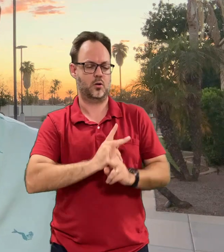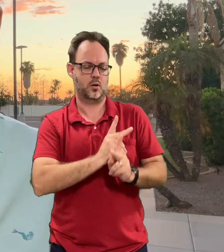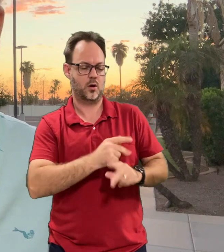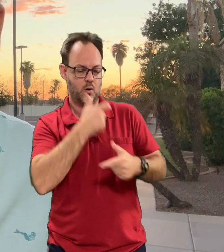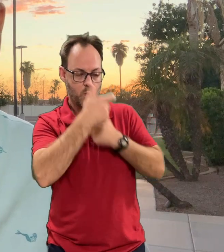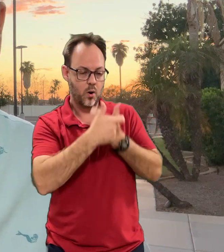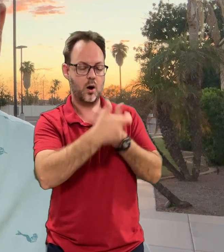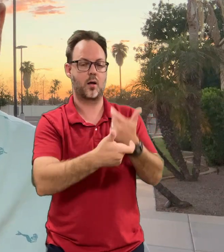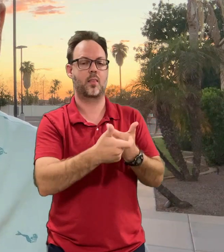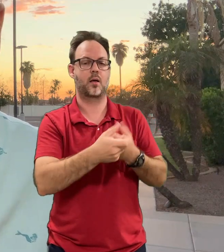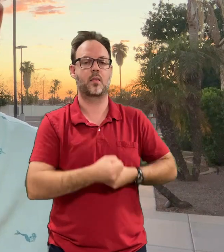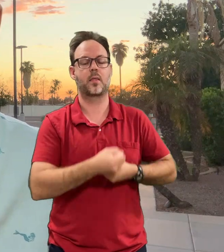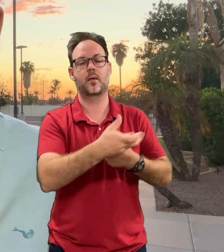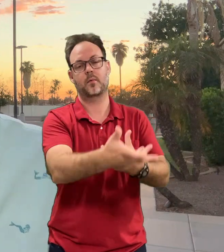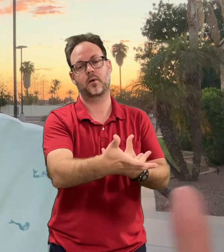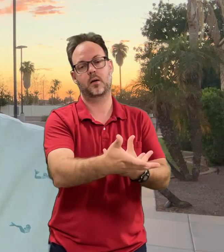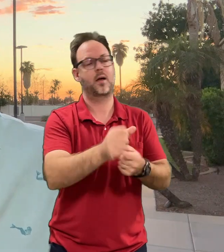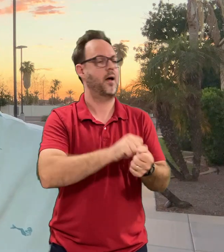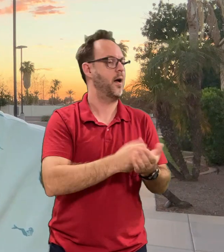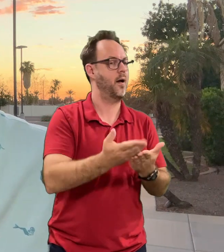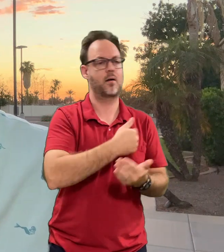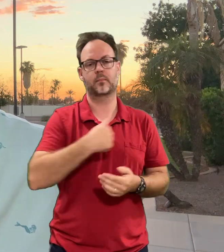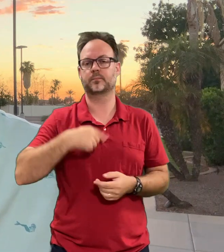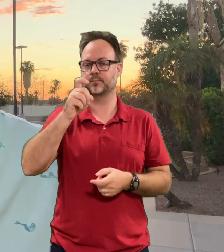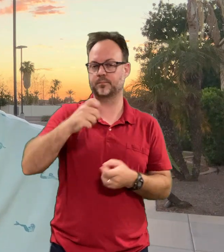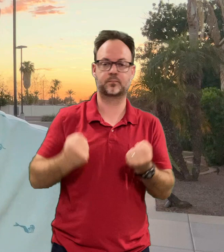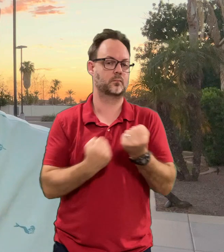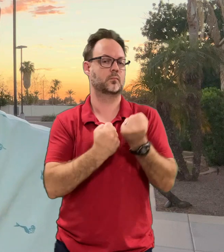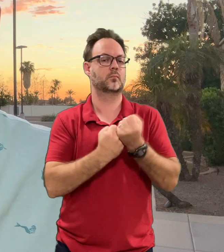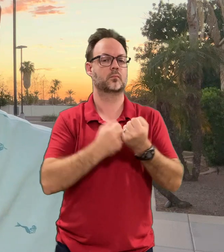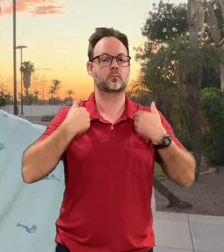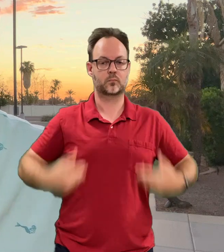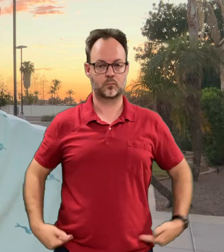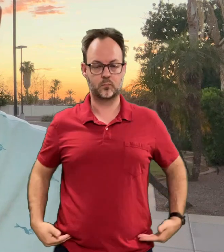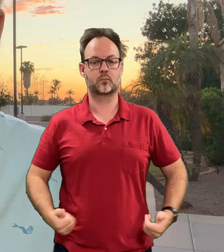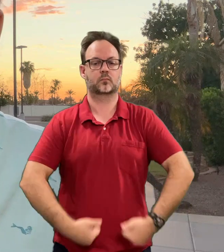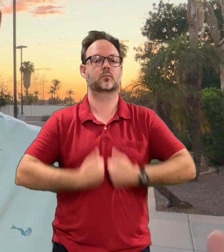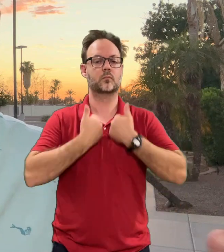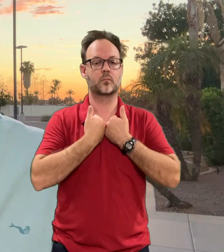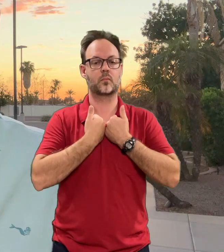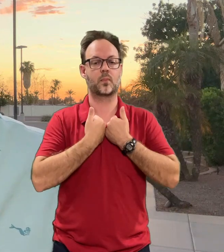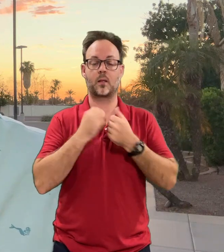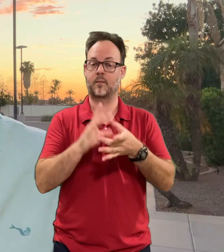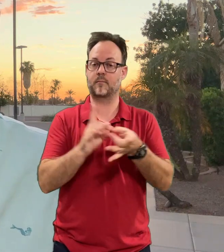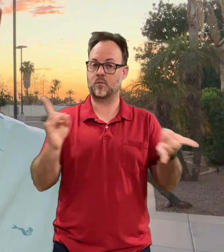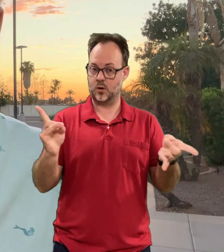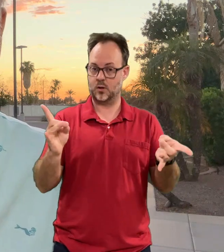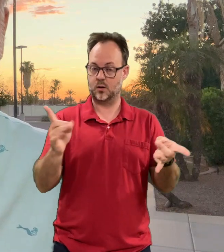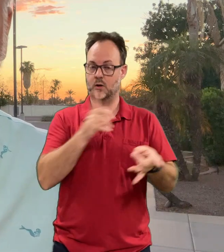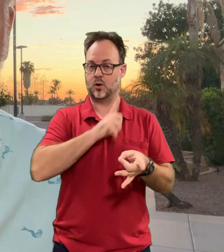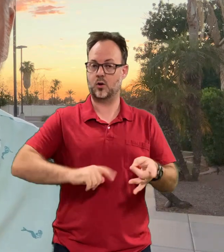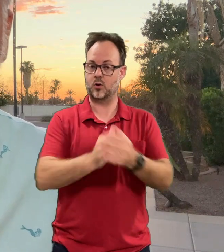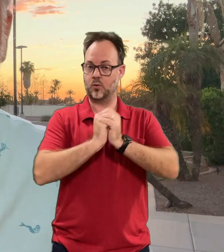us is that he provides for us everything we need to support our body and life. The phrase for that in the